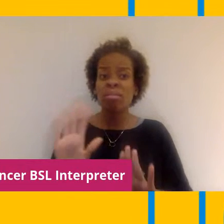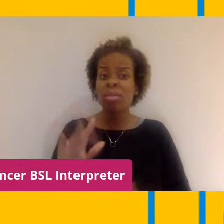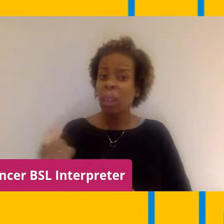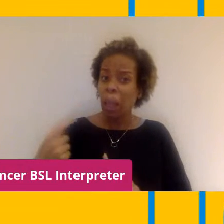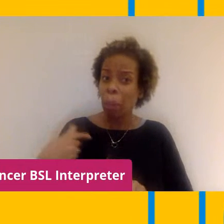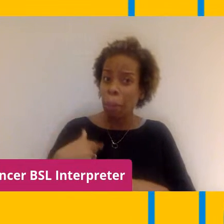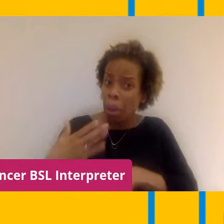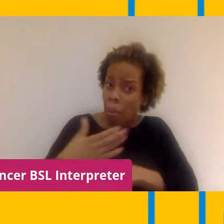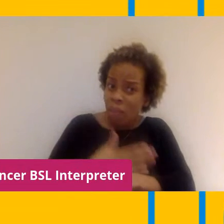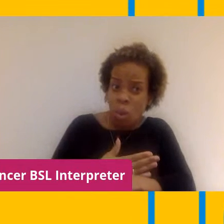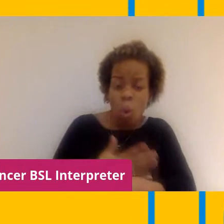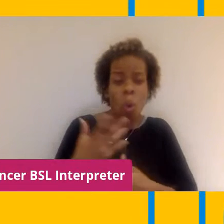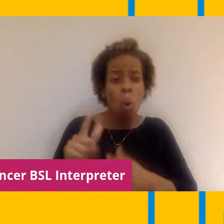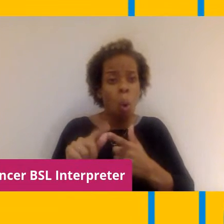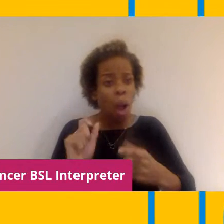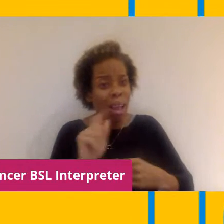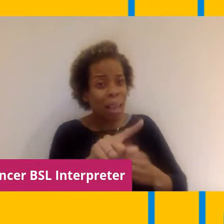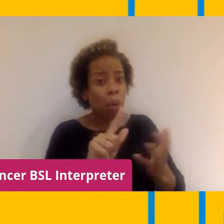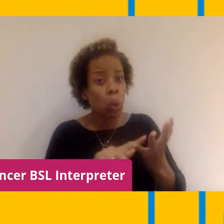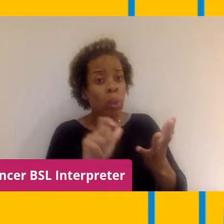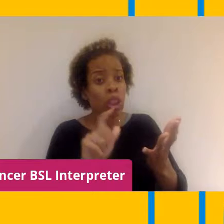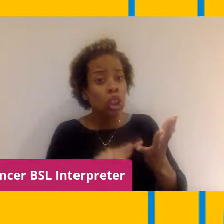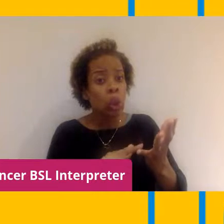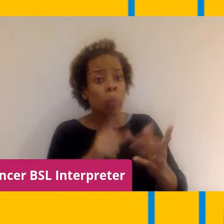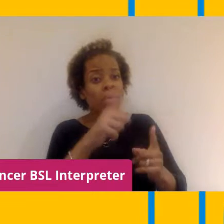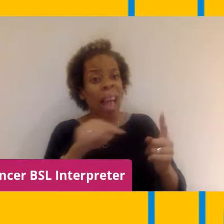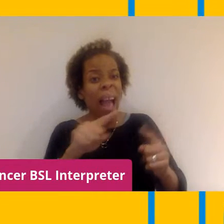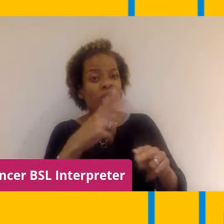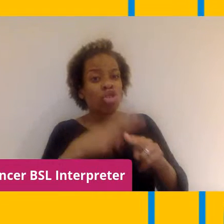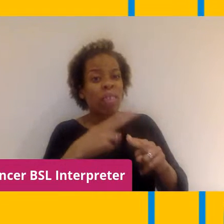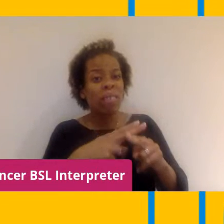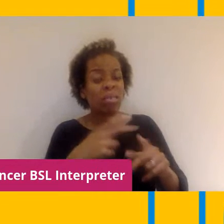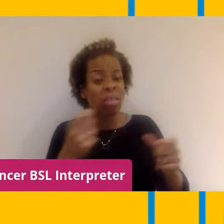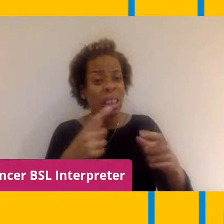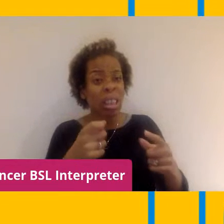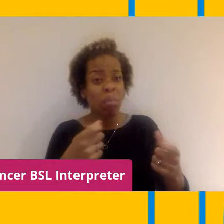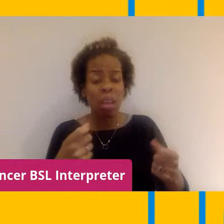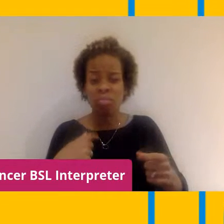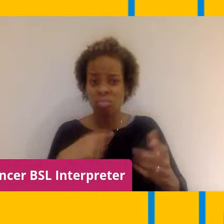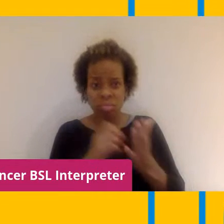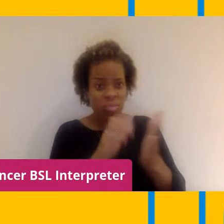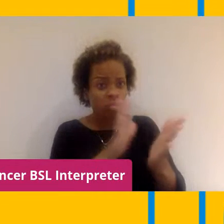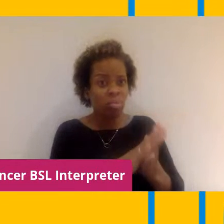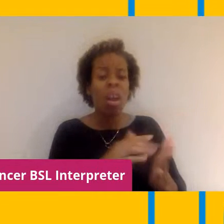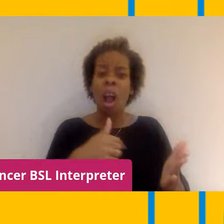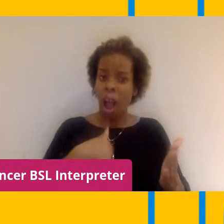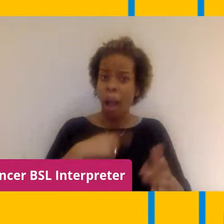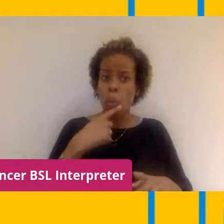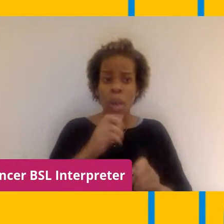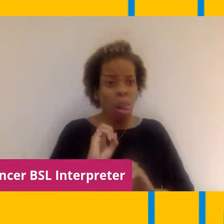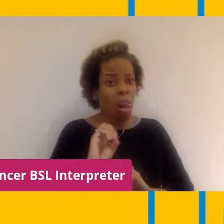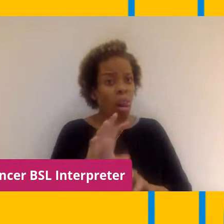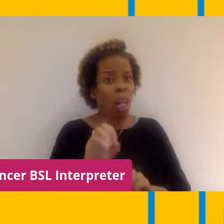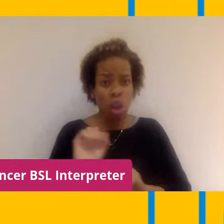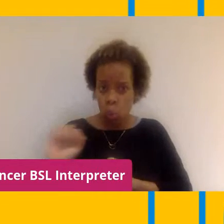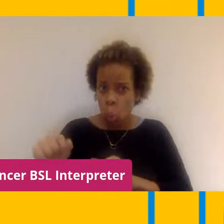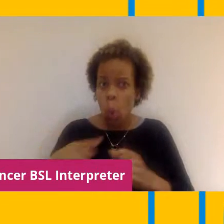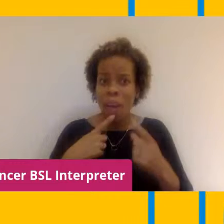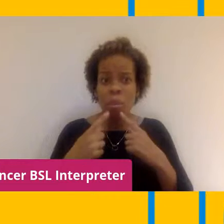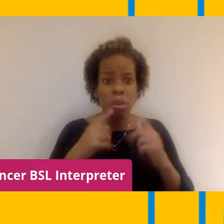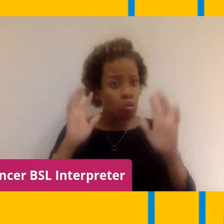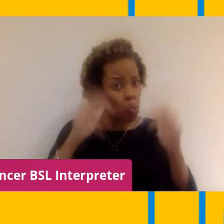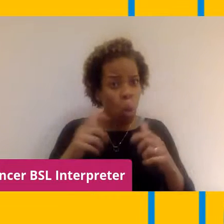the UCU at Sheffield's email address with contributions that I can then feed in. So we're trying to make sure